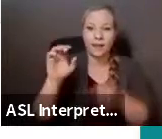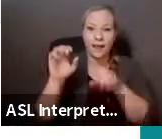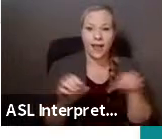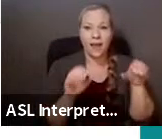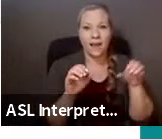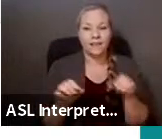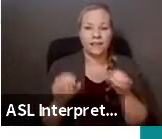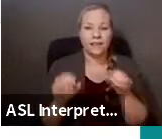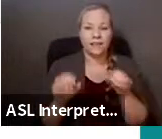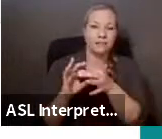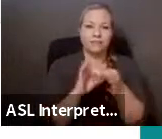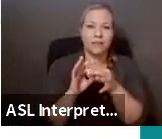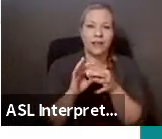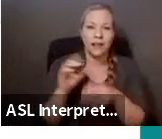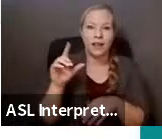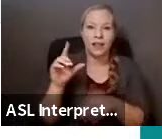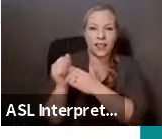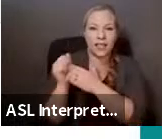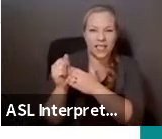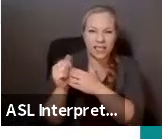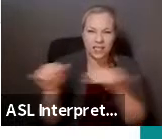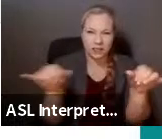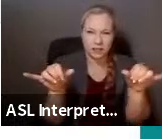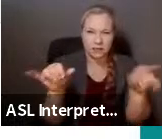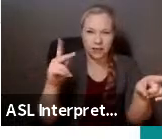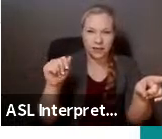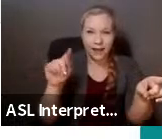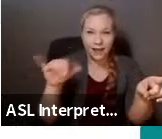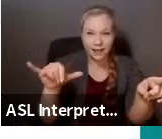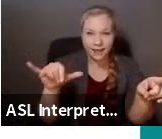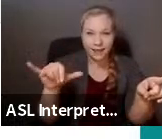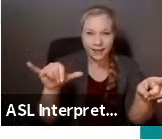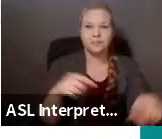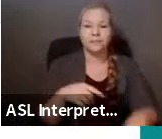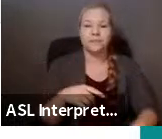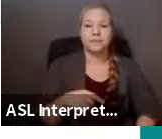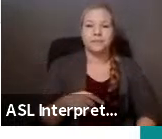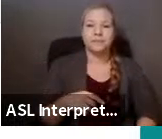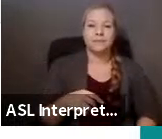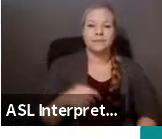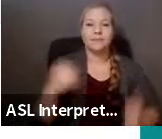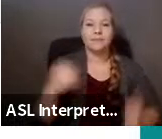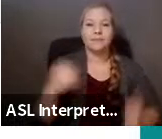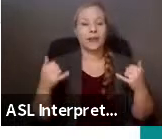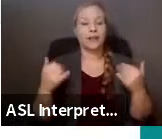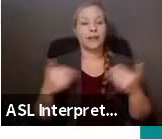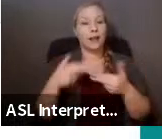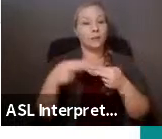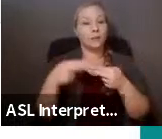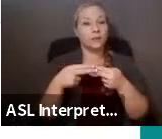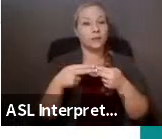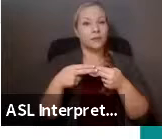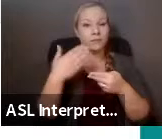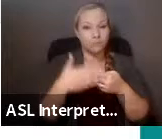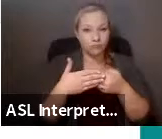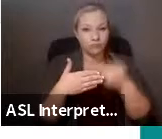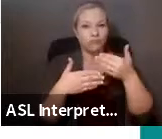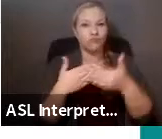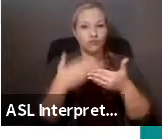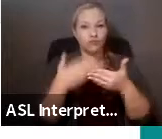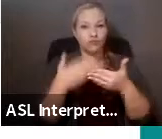so the next series of slides are going to show you some of the existing conditions